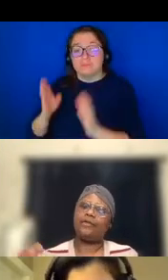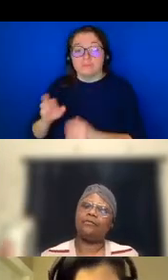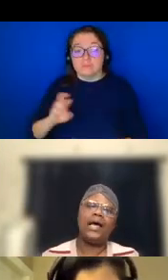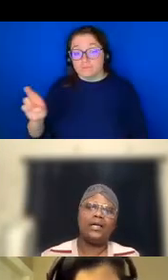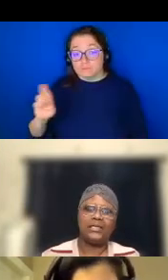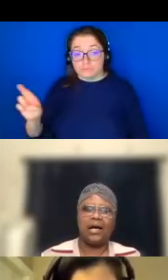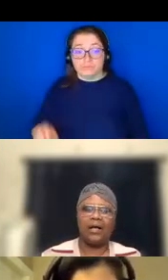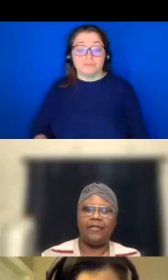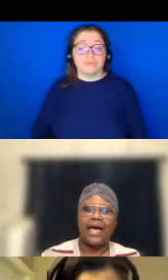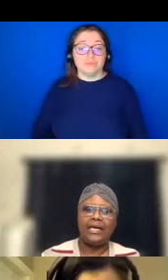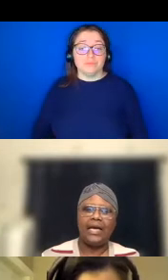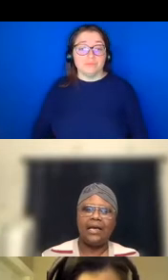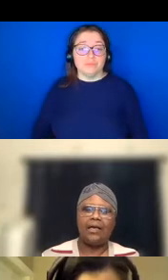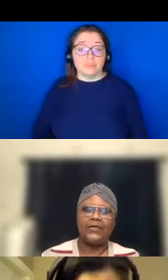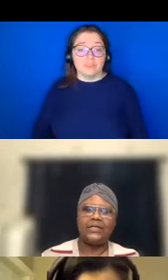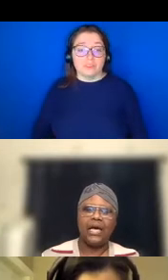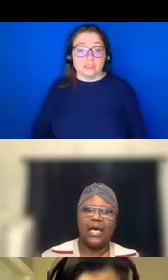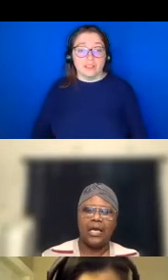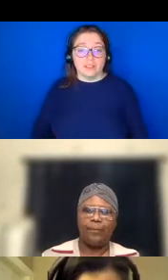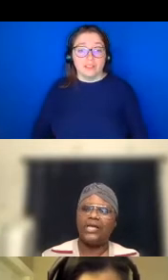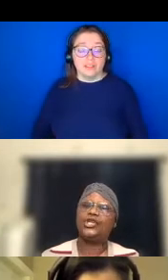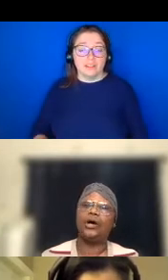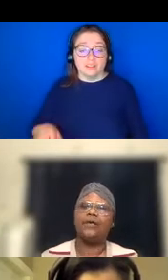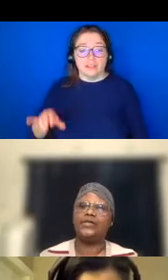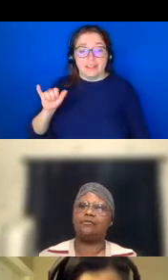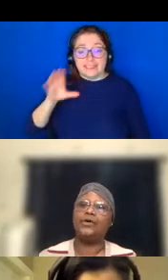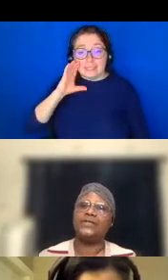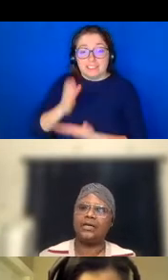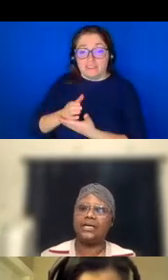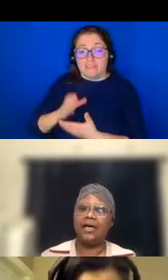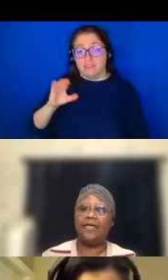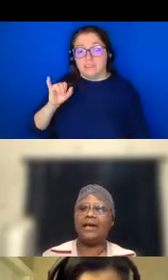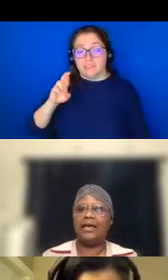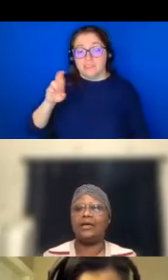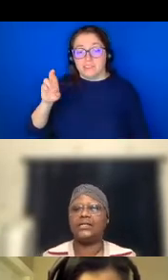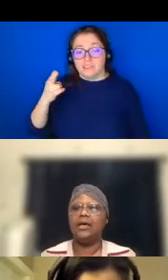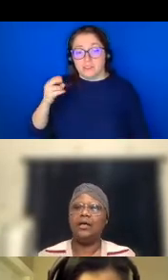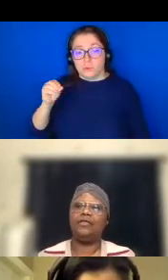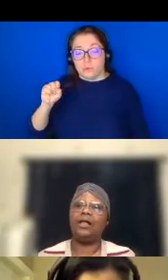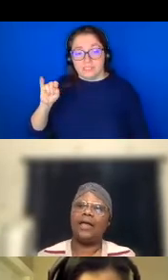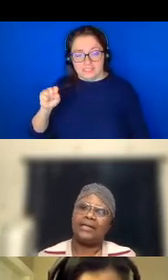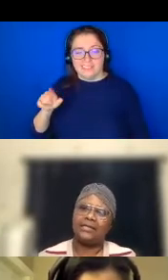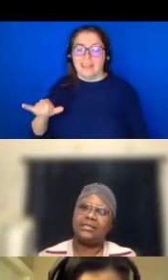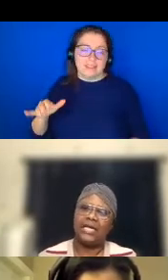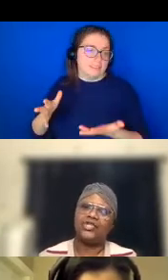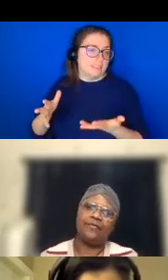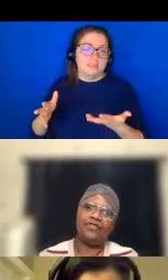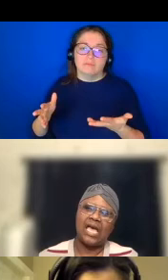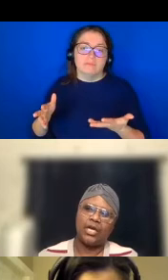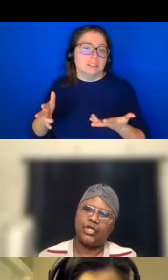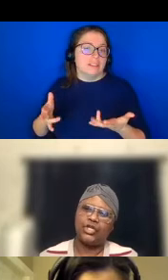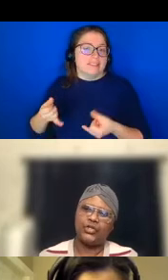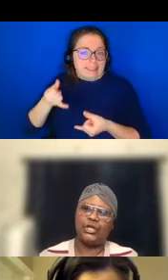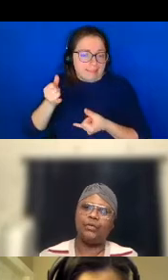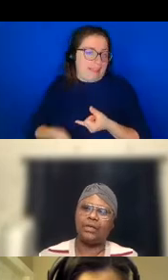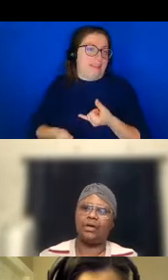the right, that is a picture of cirrhosis, and that is the last stage of